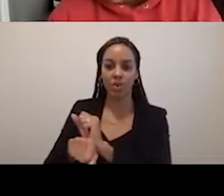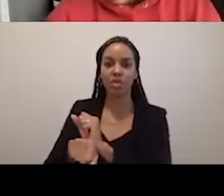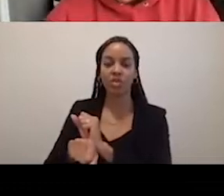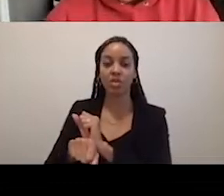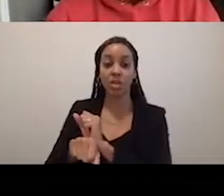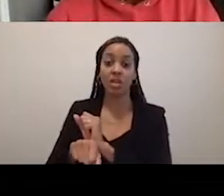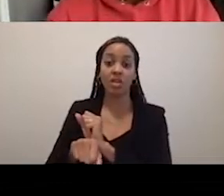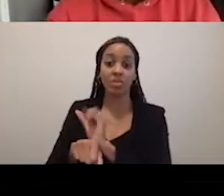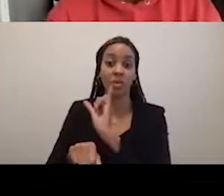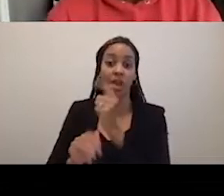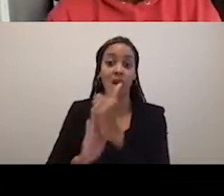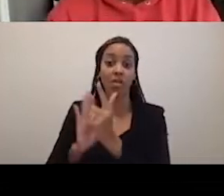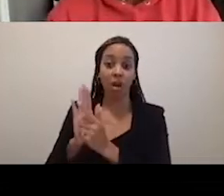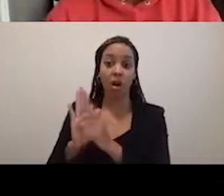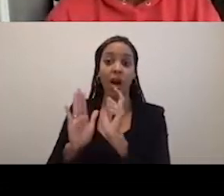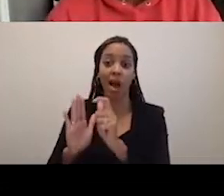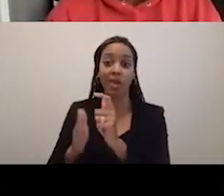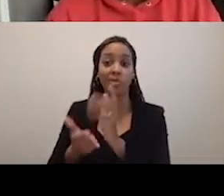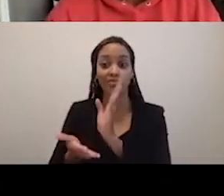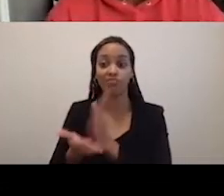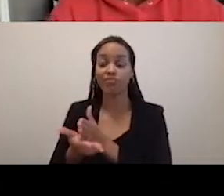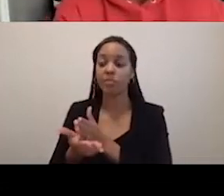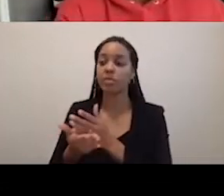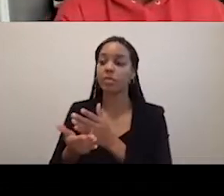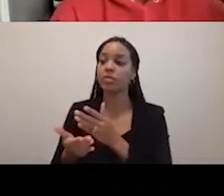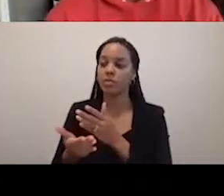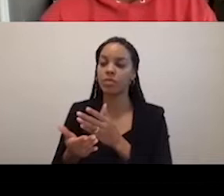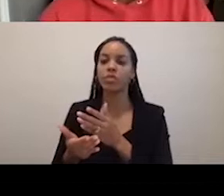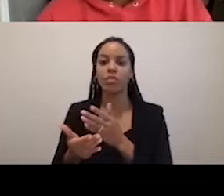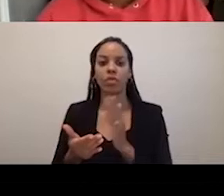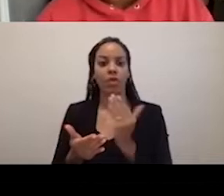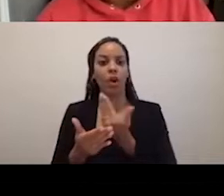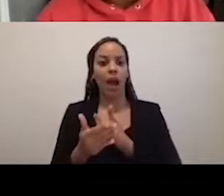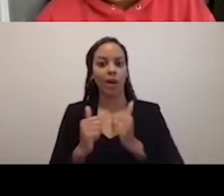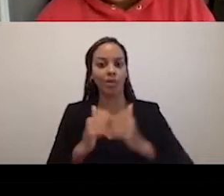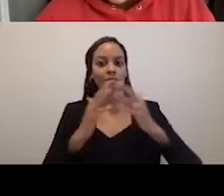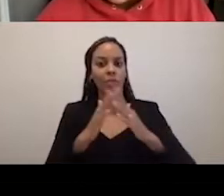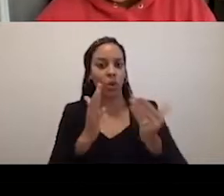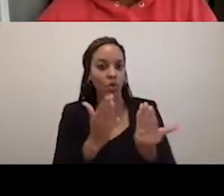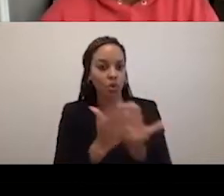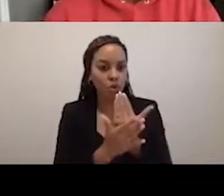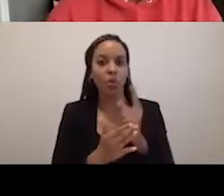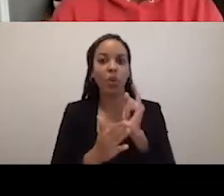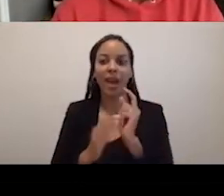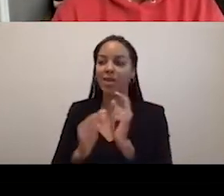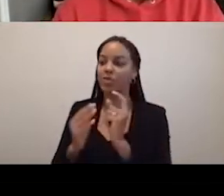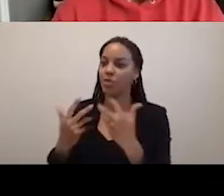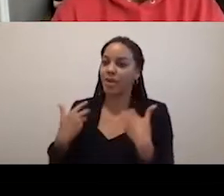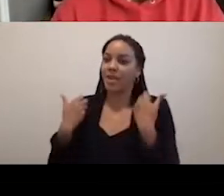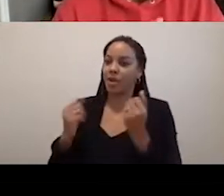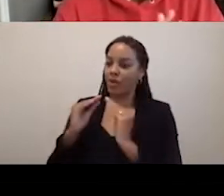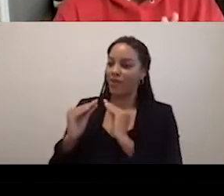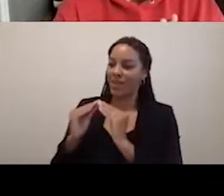to, in creating something new, we had to heal something old. And so,